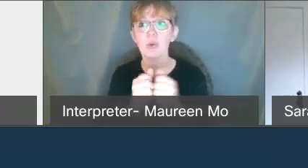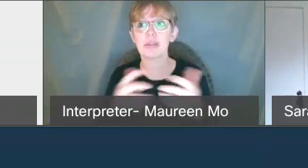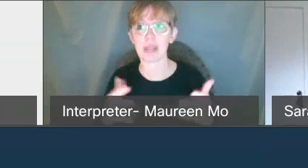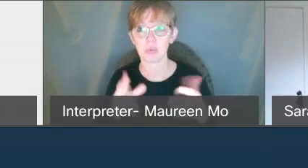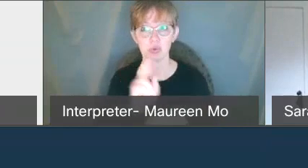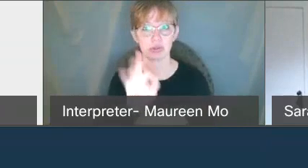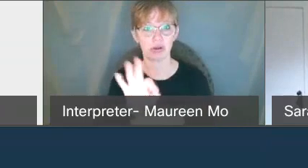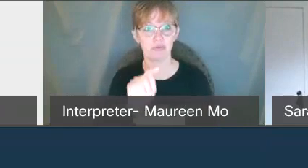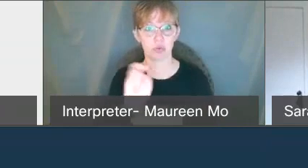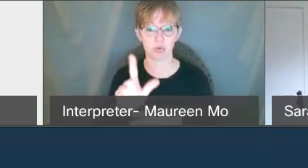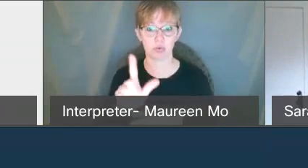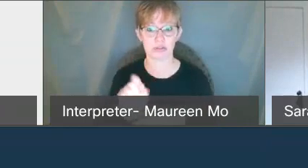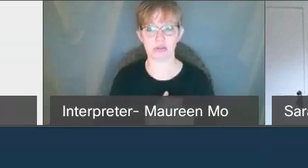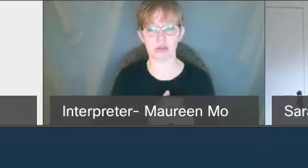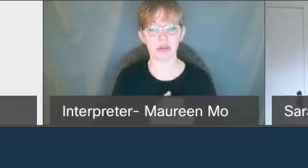a